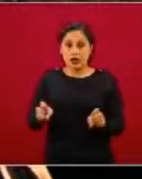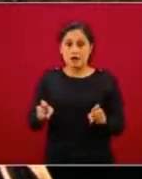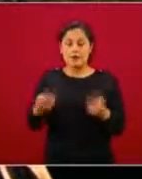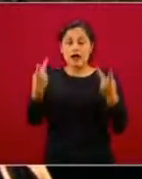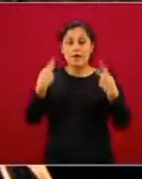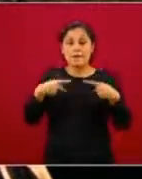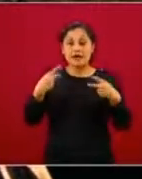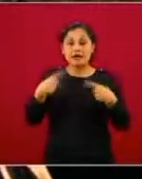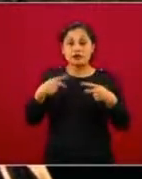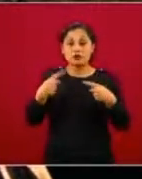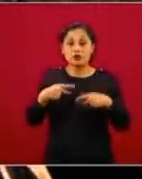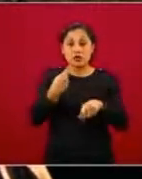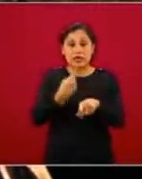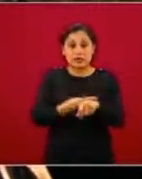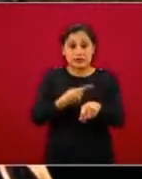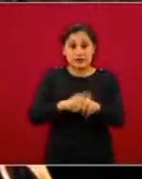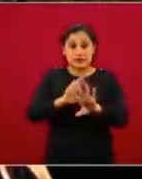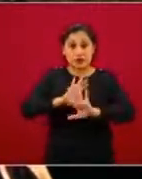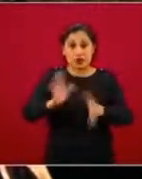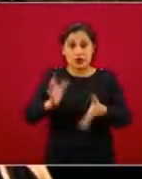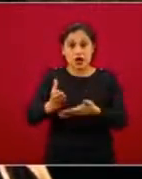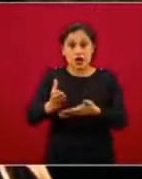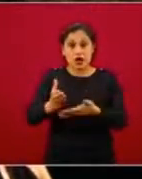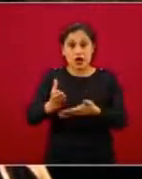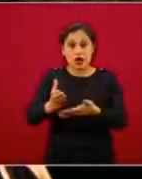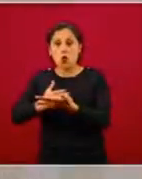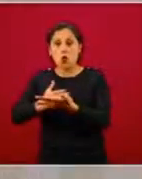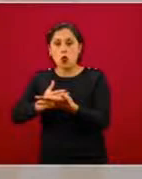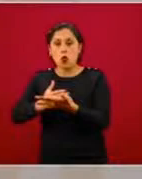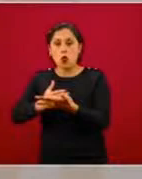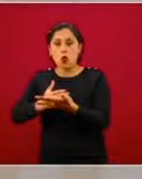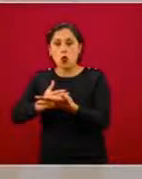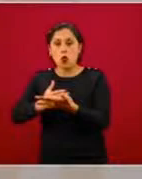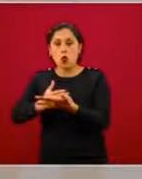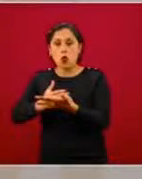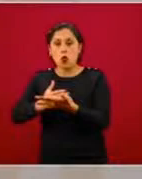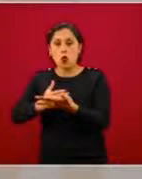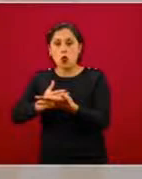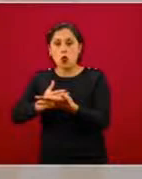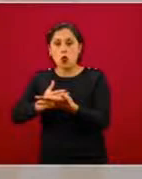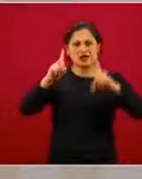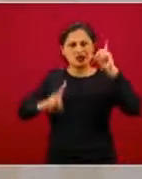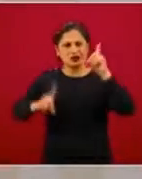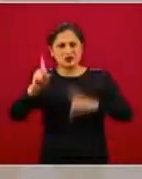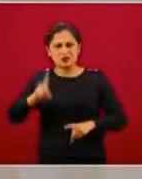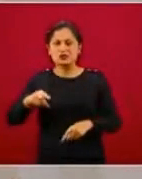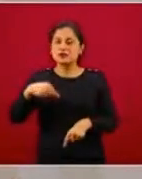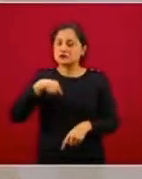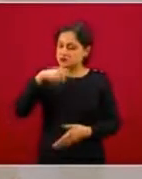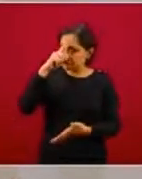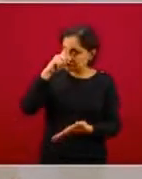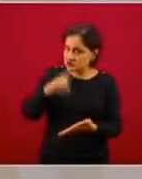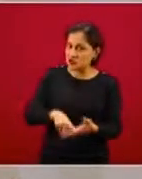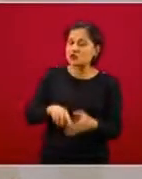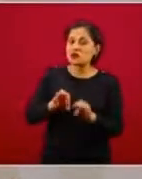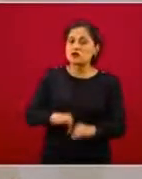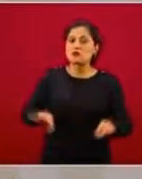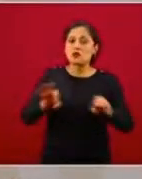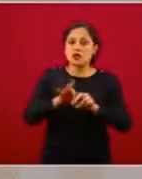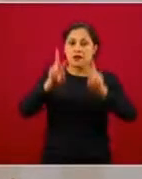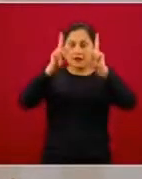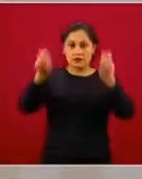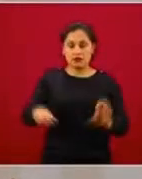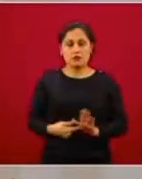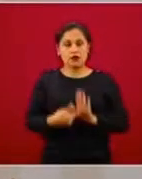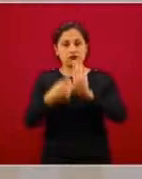have recovered. How many people have recovered? People are always asking about this. This is something that I think you might want to pick